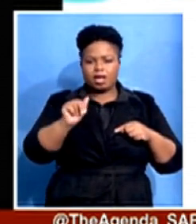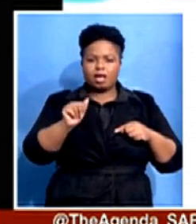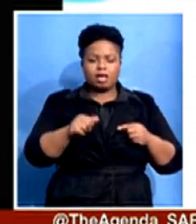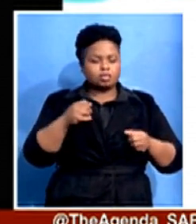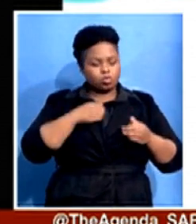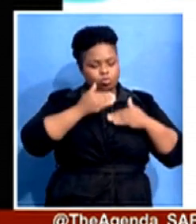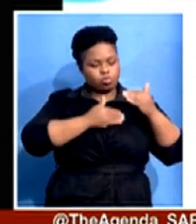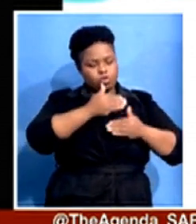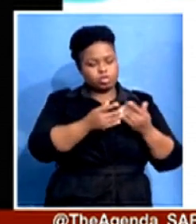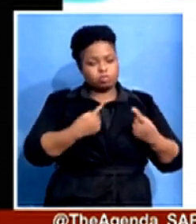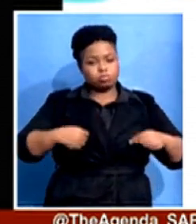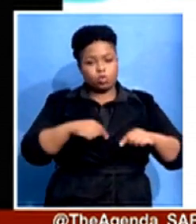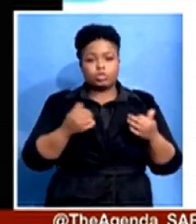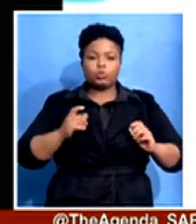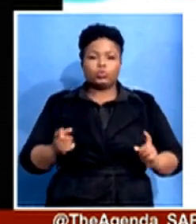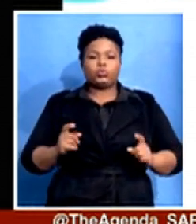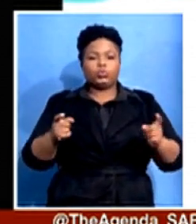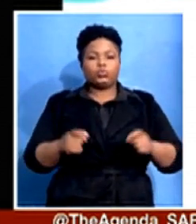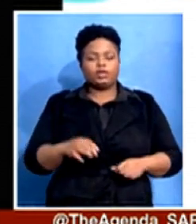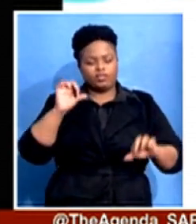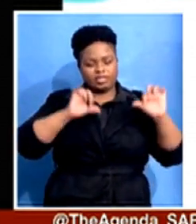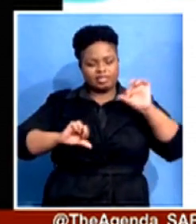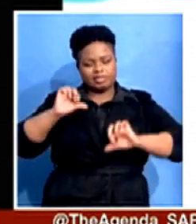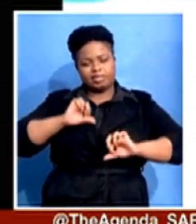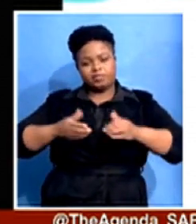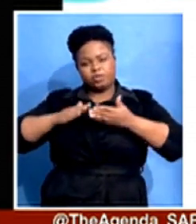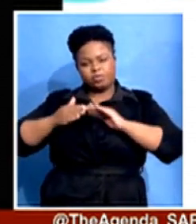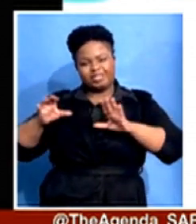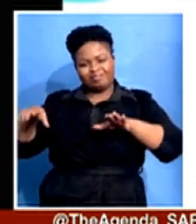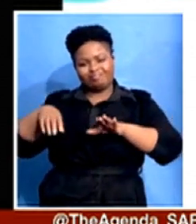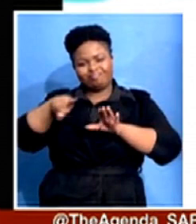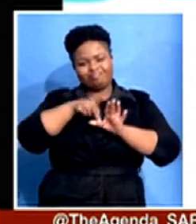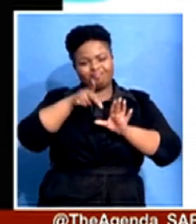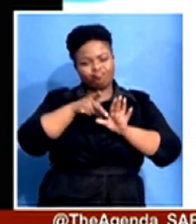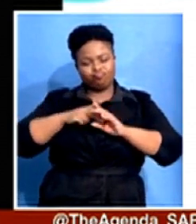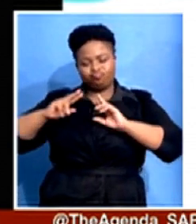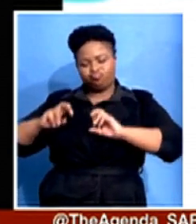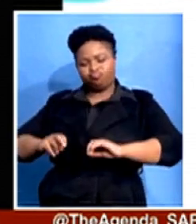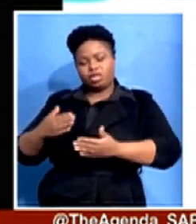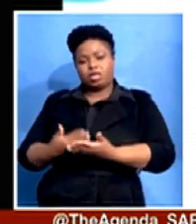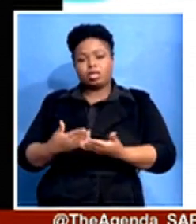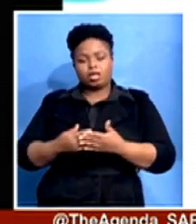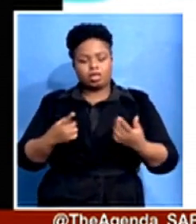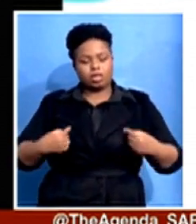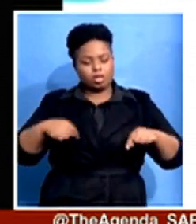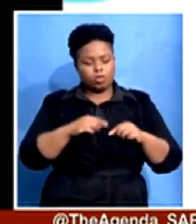our scientific community participates in this. We were involved in vaccine studies for